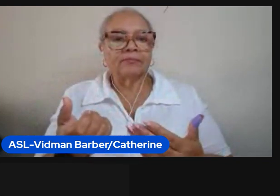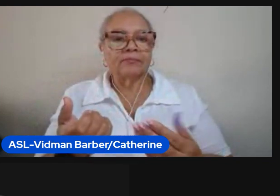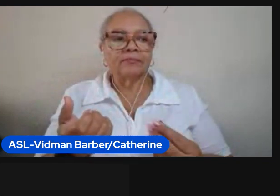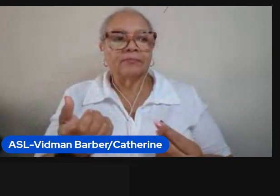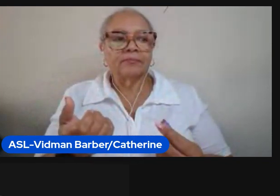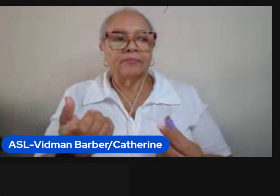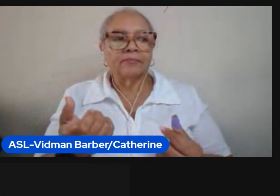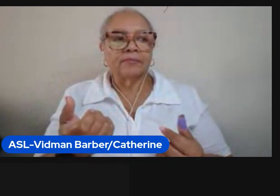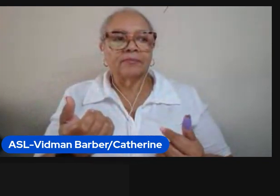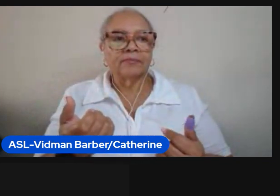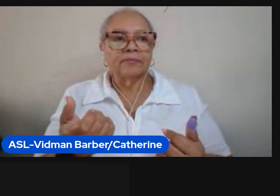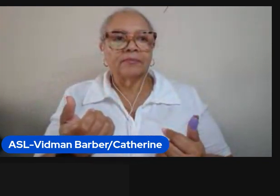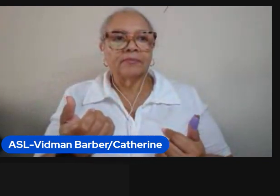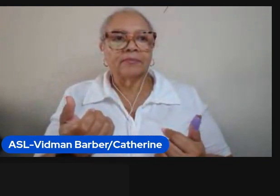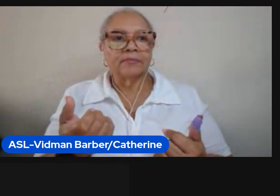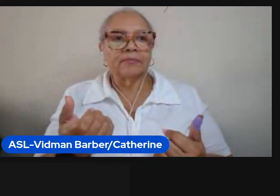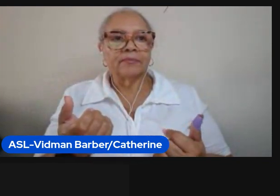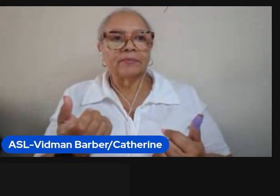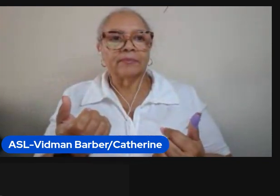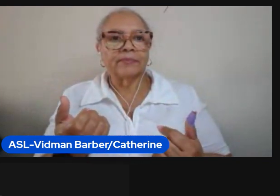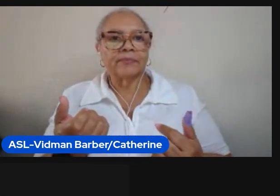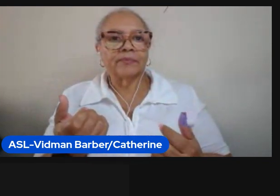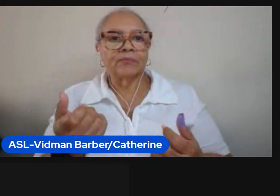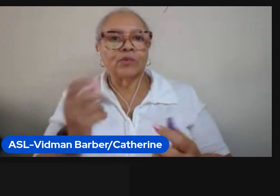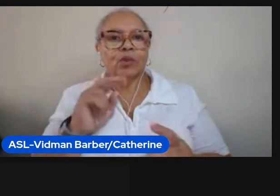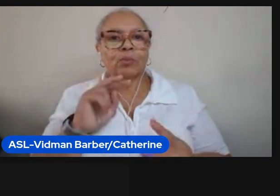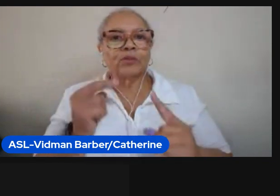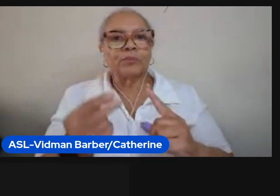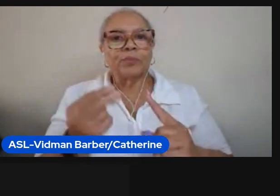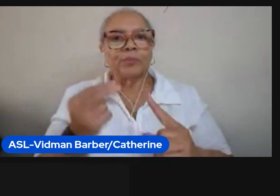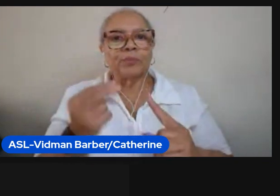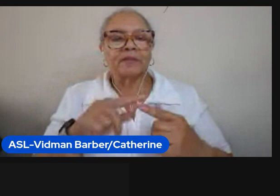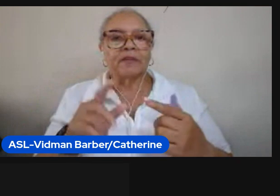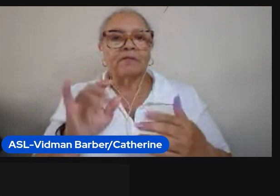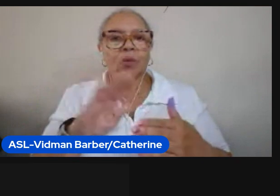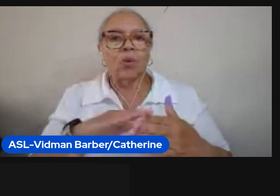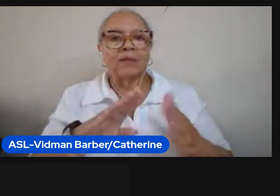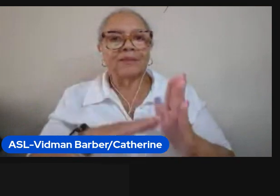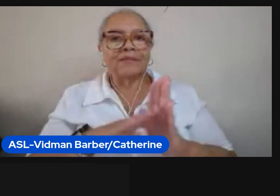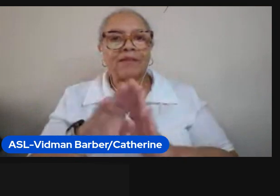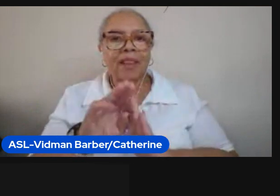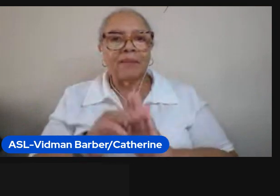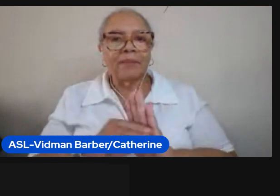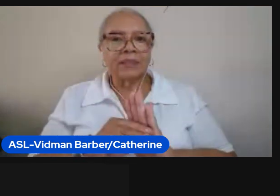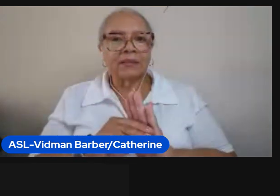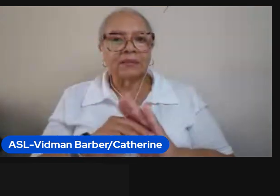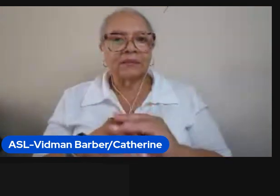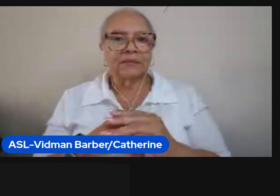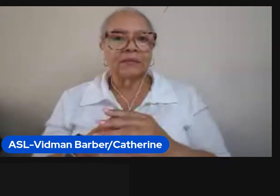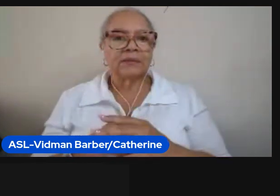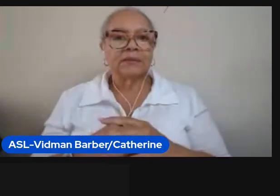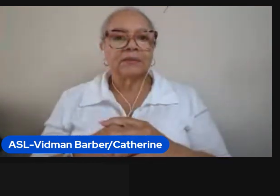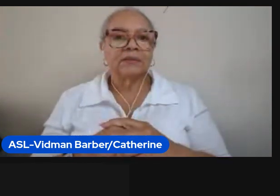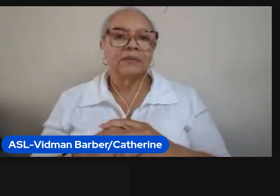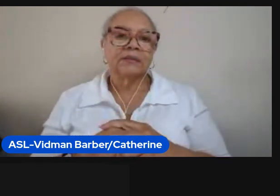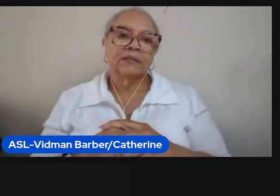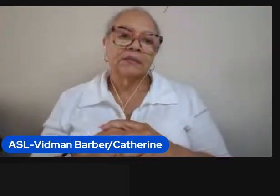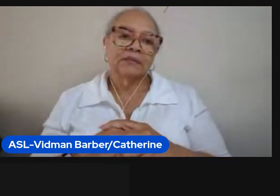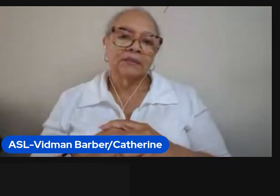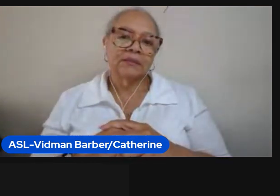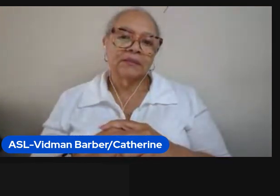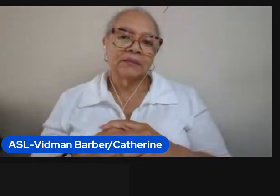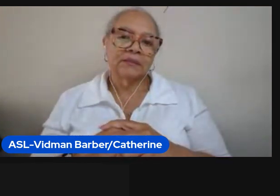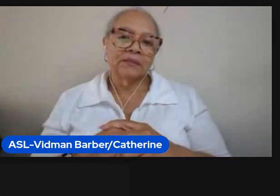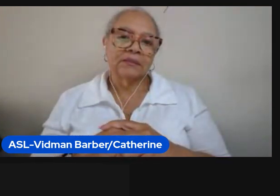what's the overall take on the concept of vaccine development in the context of Africa? Yeah. Thank you. All right. Yeah. Thank you